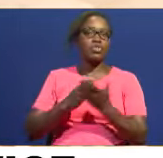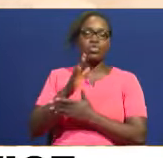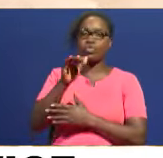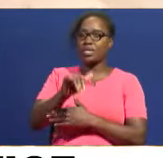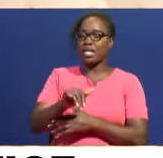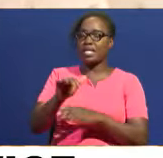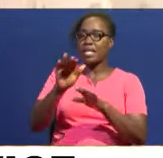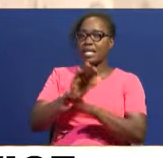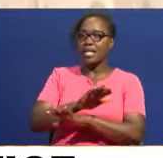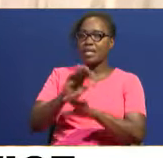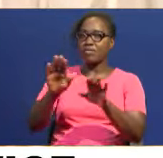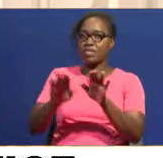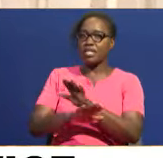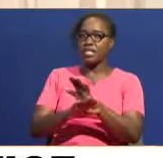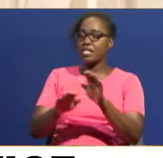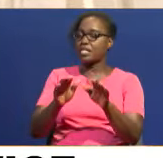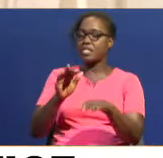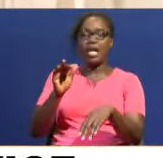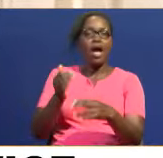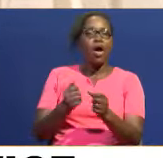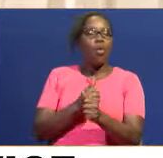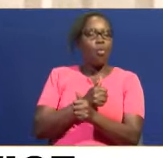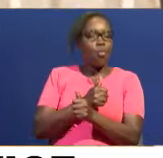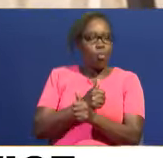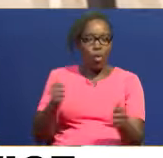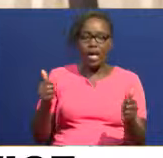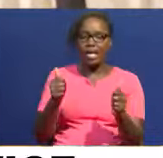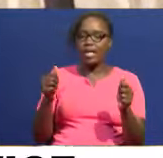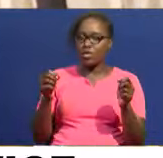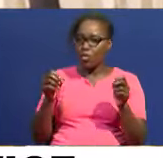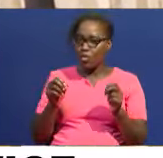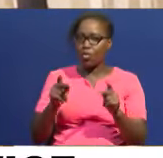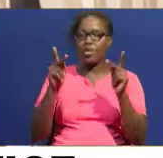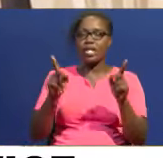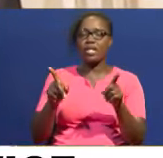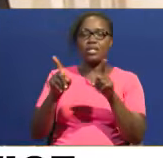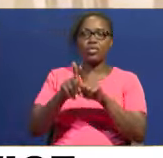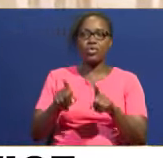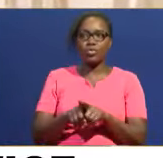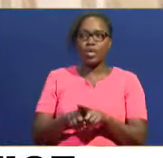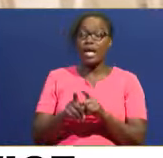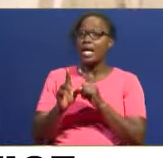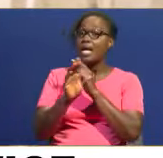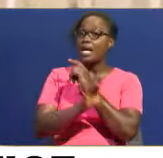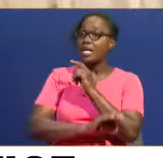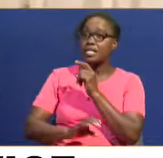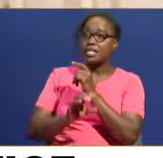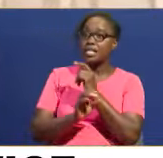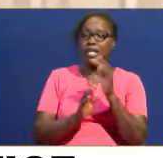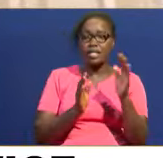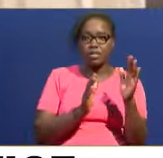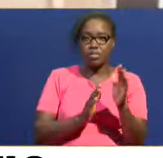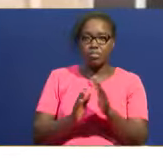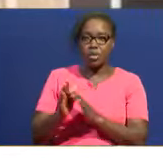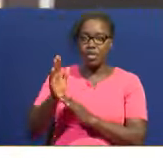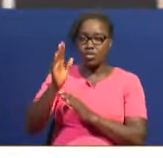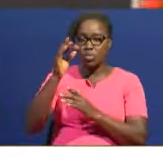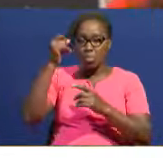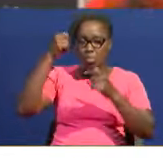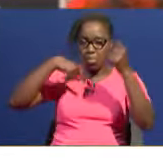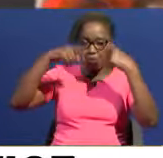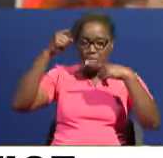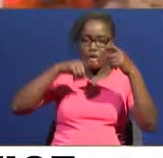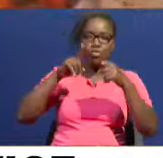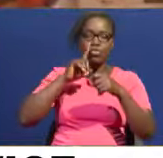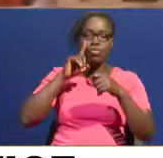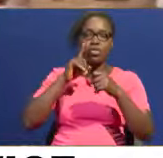is in shape and in good place, of course, as the country prepares to mourn tomorrow the